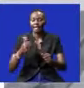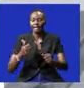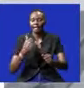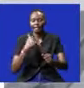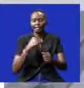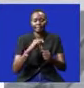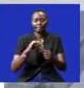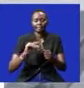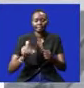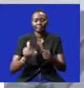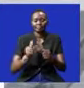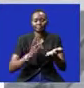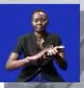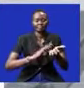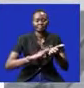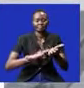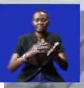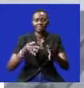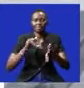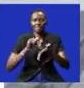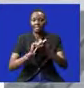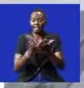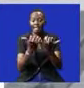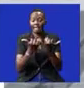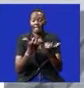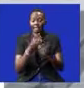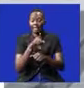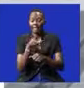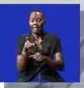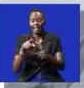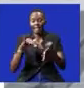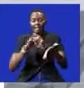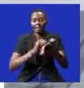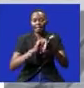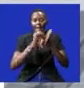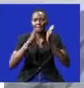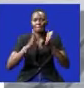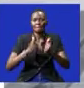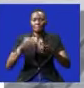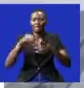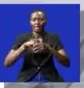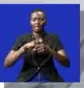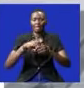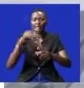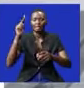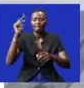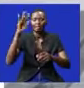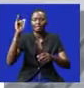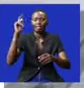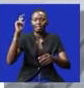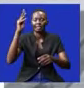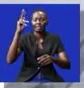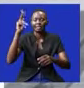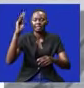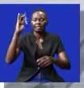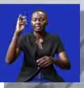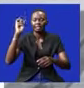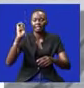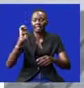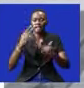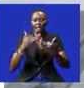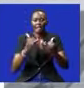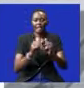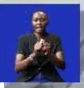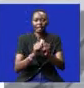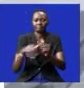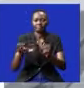Komachielo e kaunti ma Migori wayudo ni dwaro nitiere mondo mi oganda e gwenge ko mago mag Nyatike sub county mago eko manitiere e